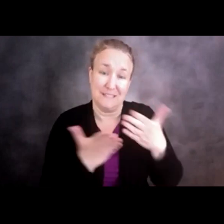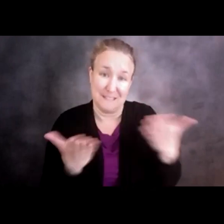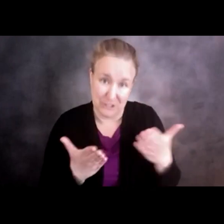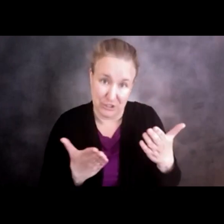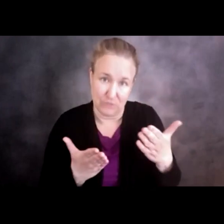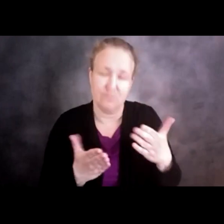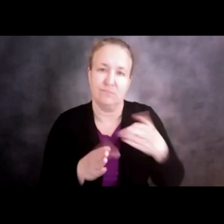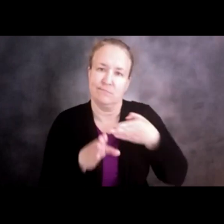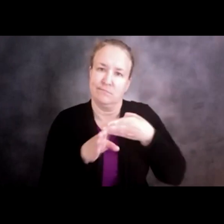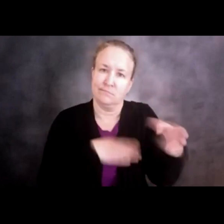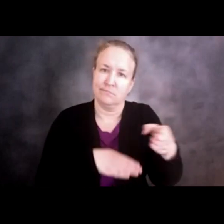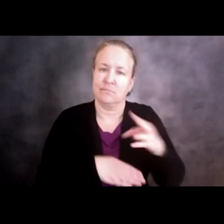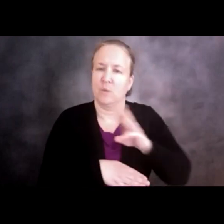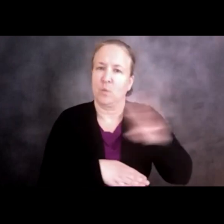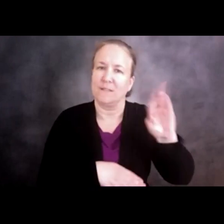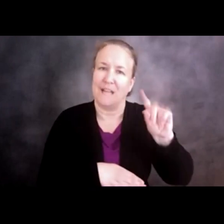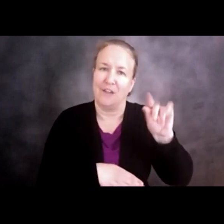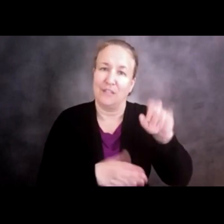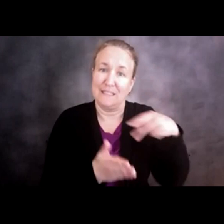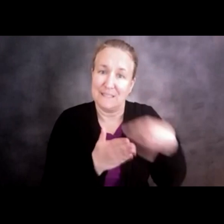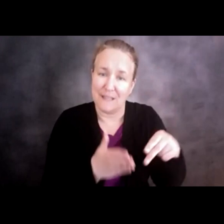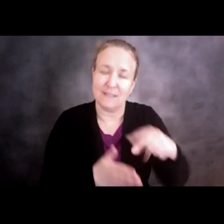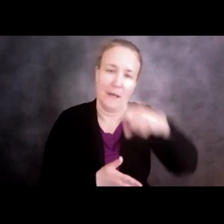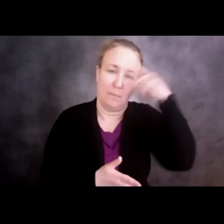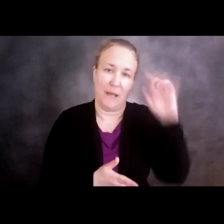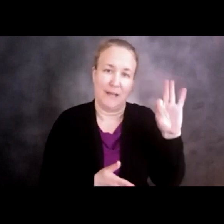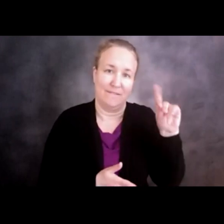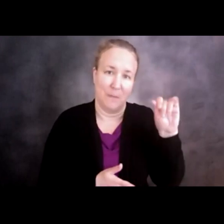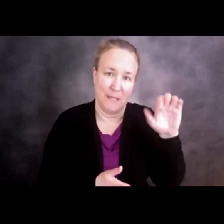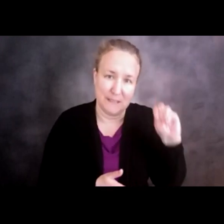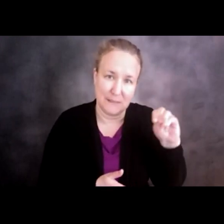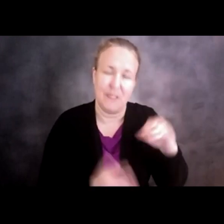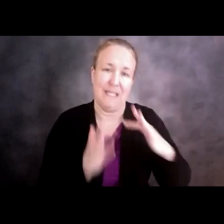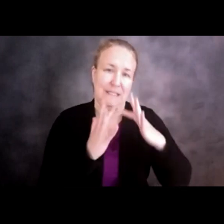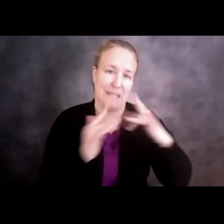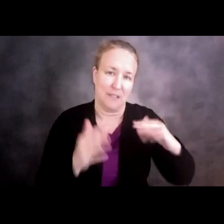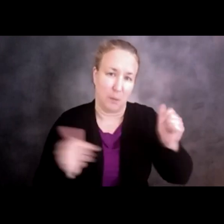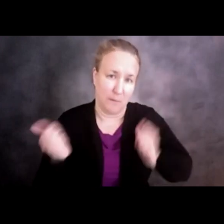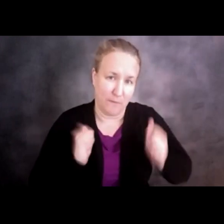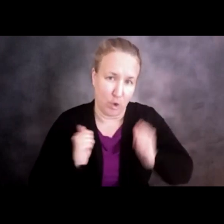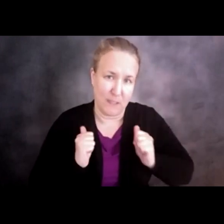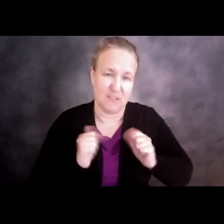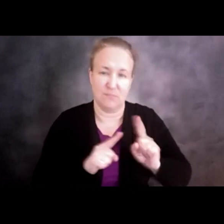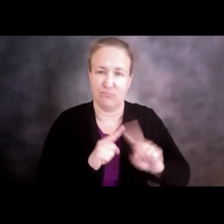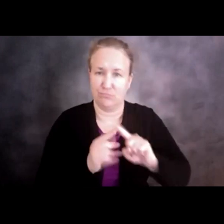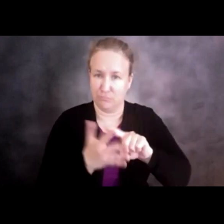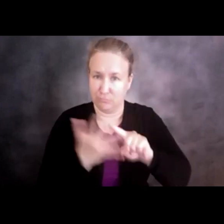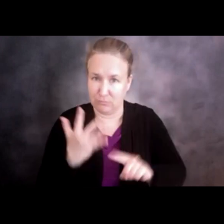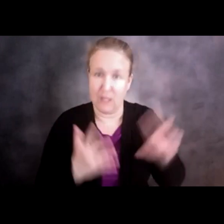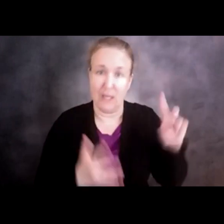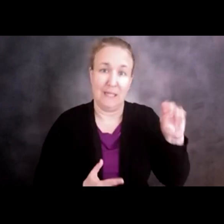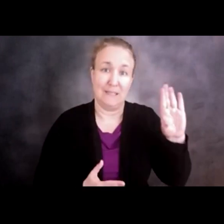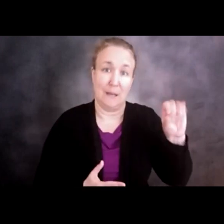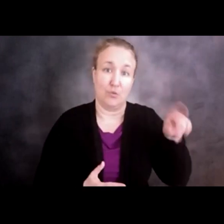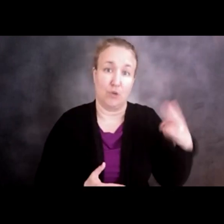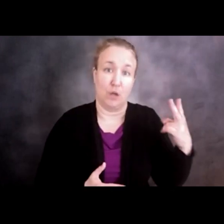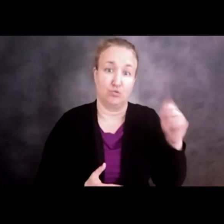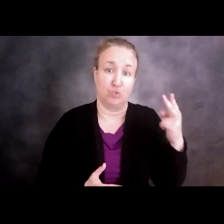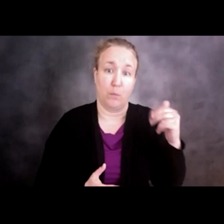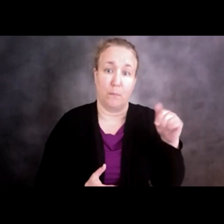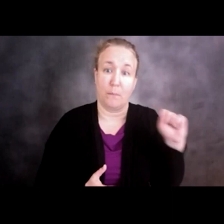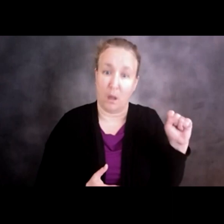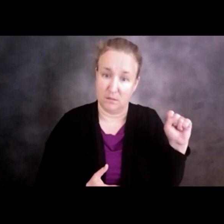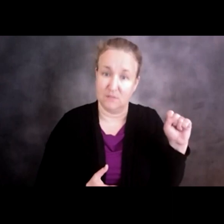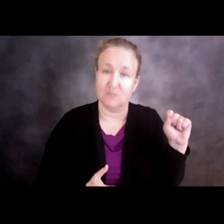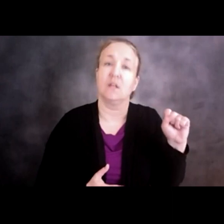African dance, Black feminism, diaspora, performance, a wide variety of things. And Deborah Thomas, our Jean Brownlee